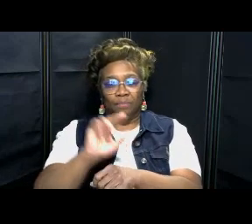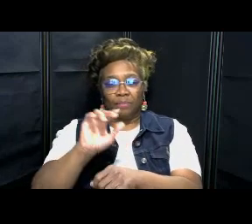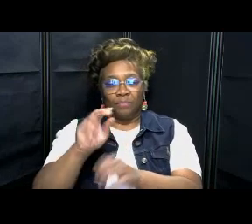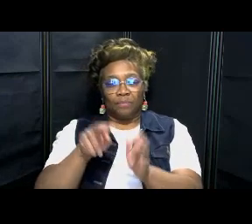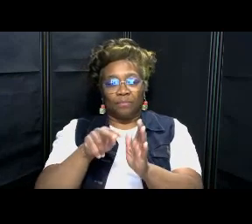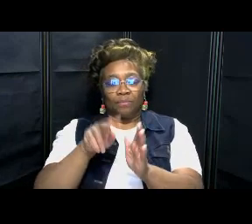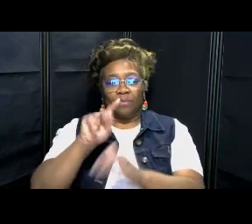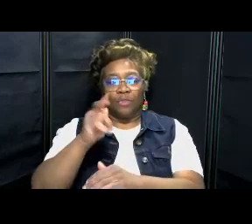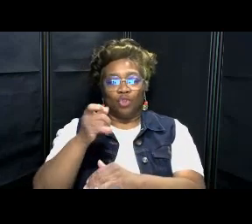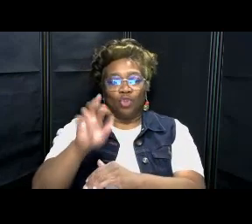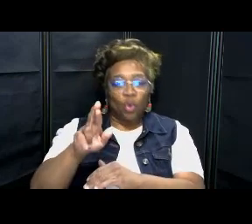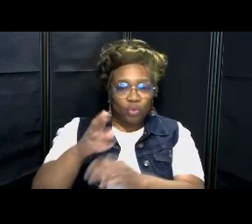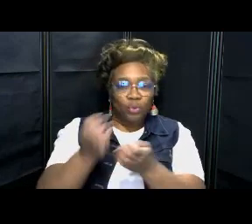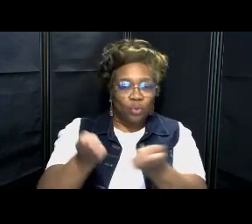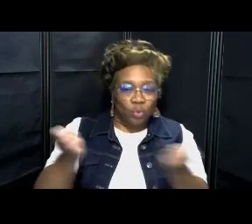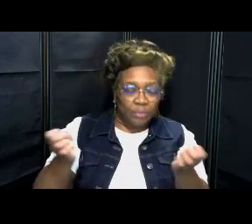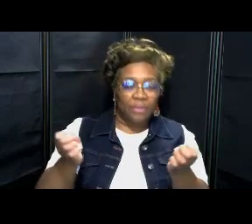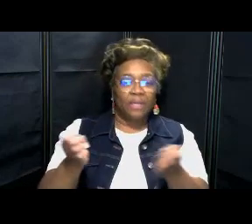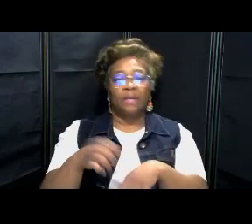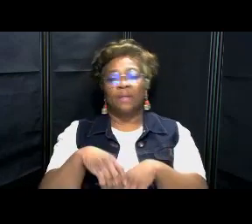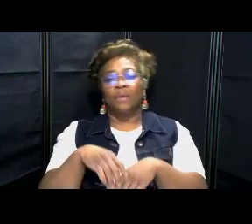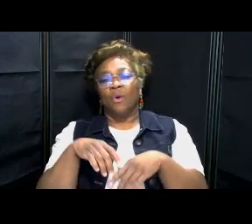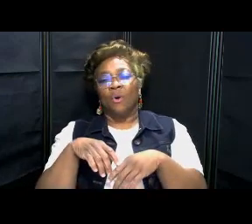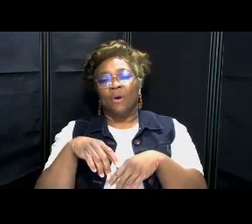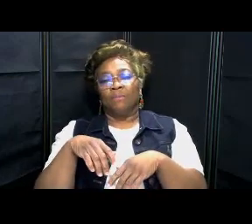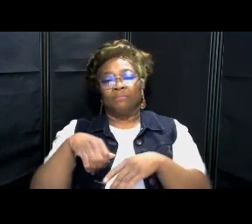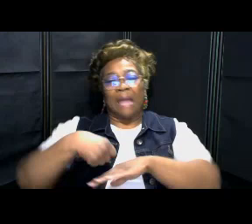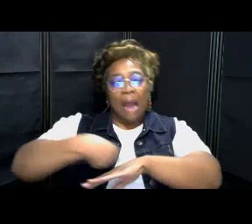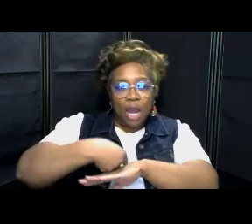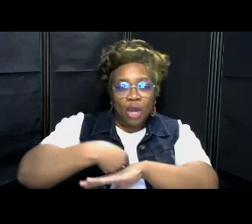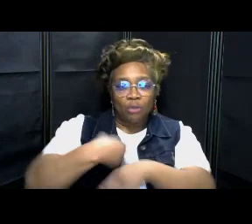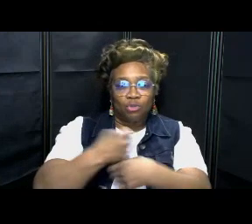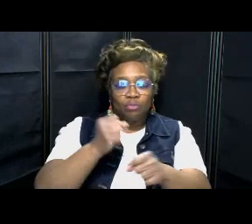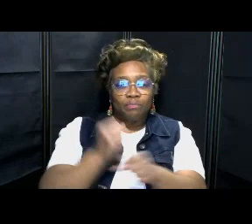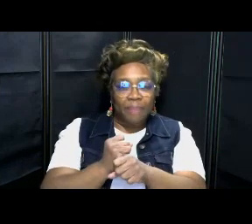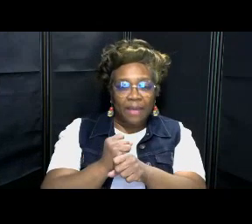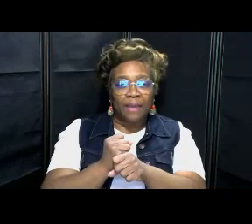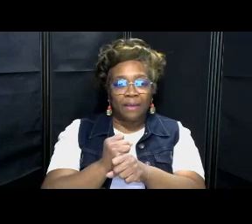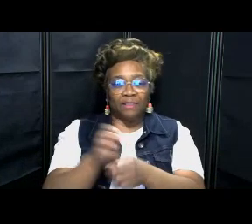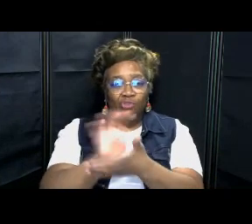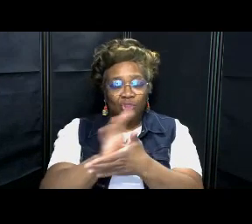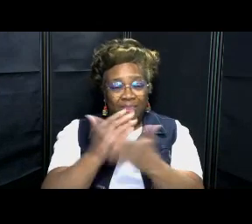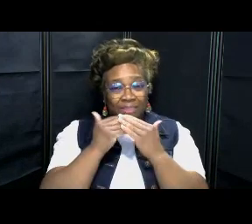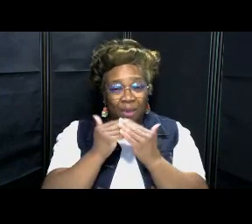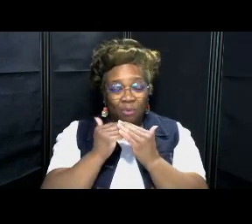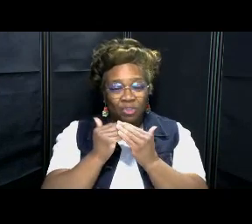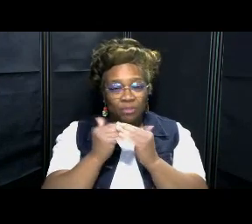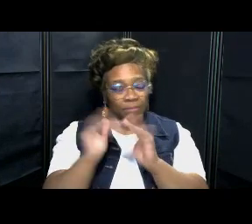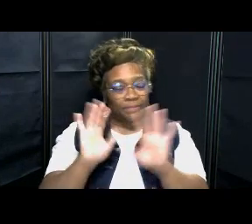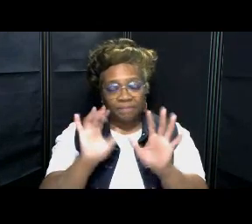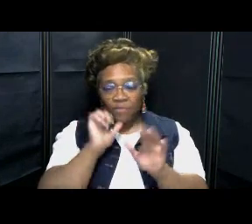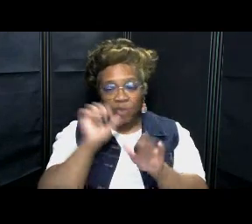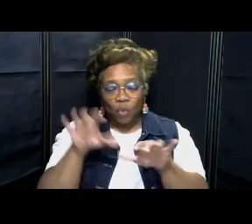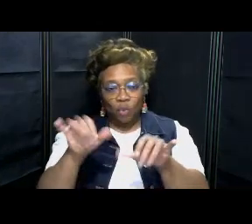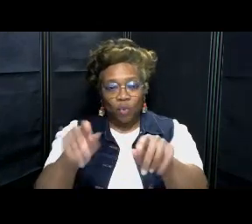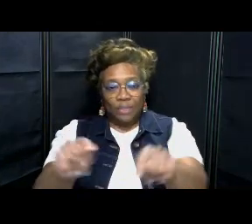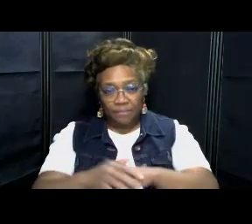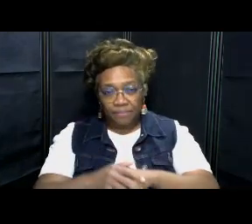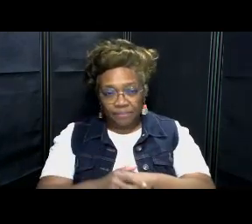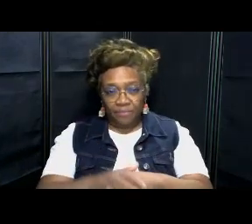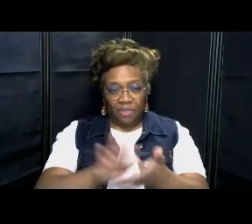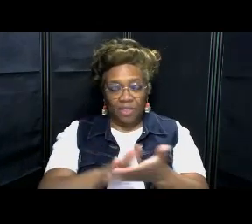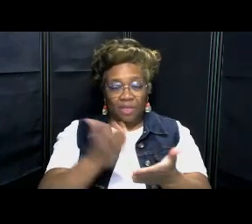that to TikTok. It's just a show. And because cooking is, again, our second leading cause of fires in Detroit, we